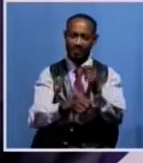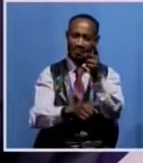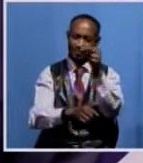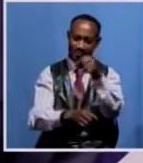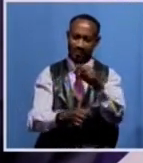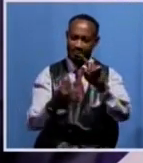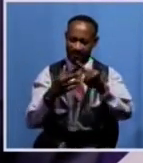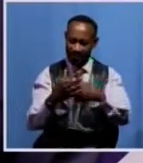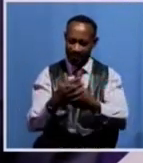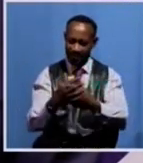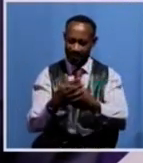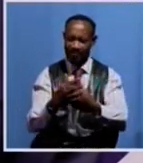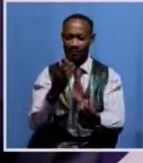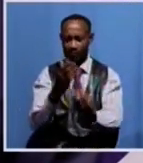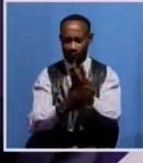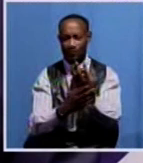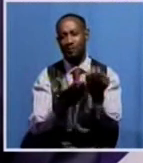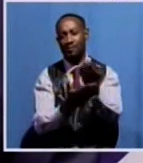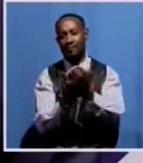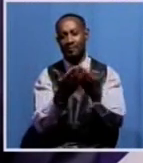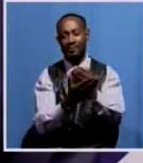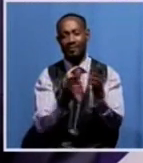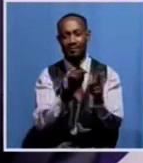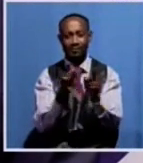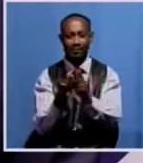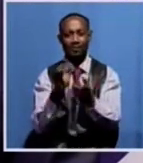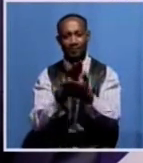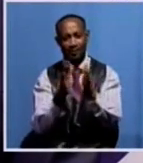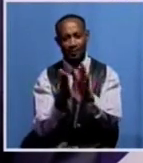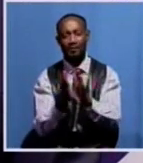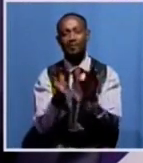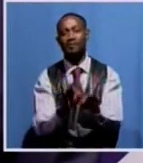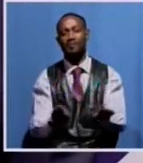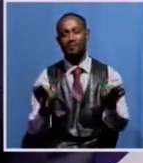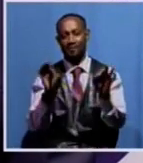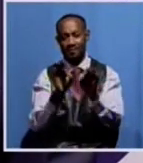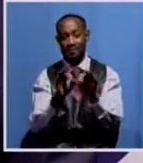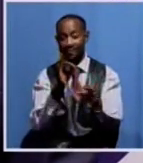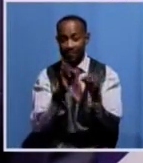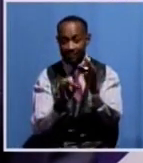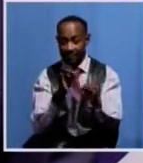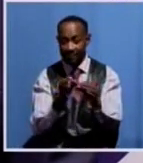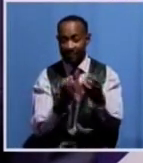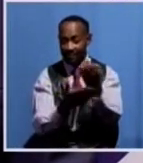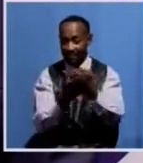to get the economy to grow and to become more resilient. So if we can get the economy on